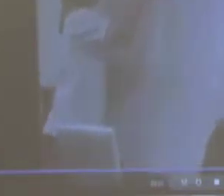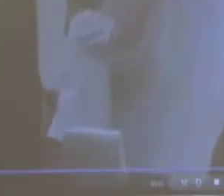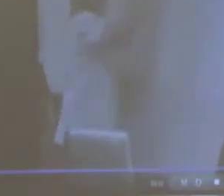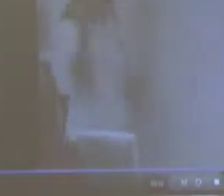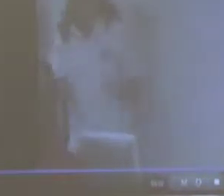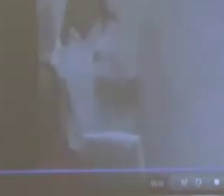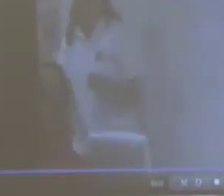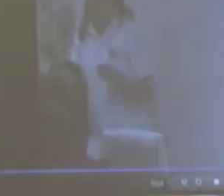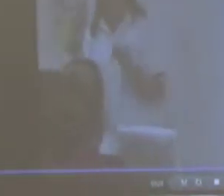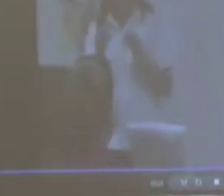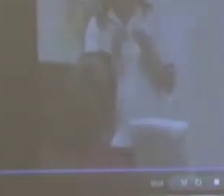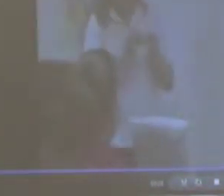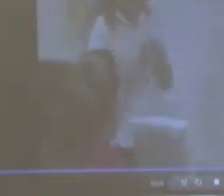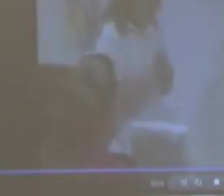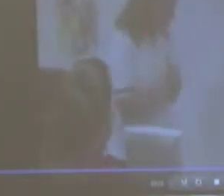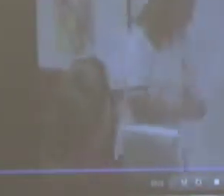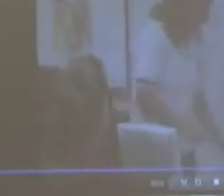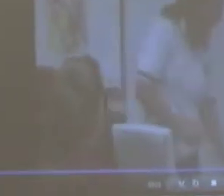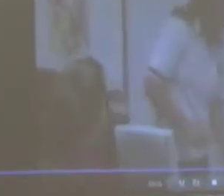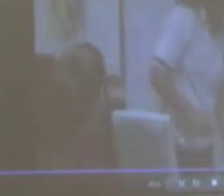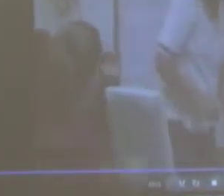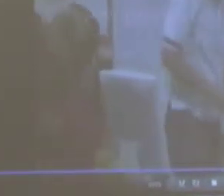that.